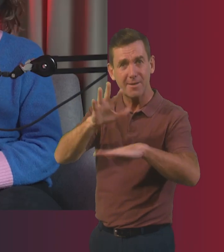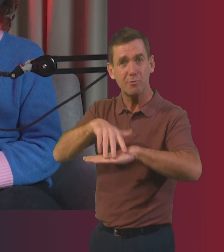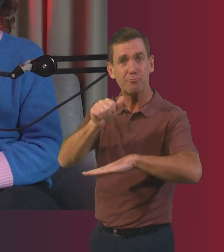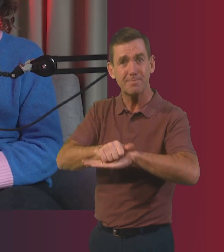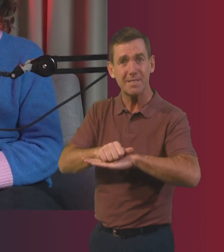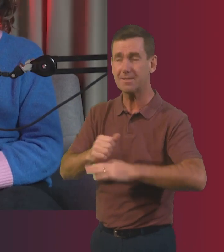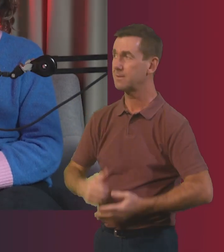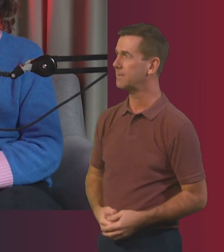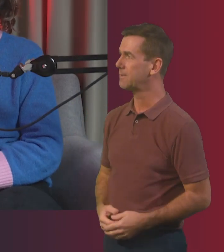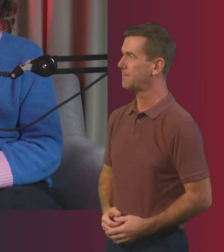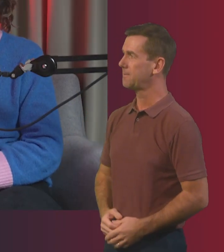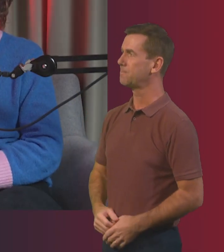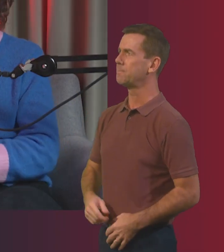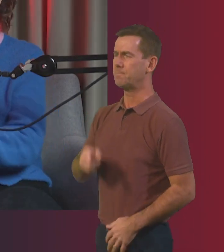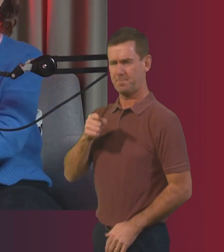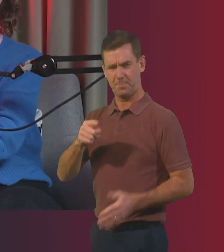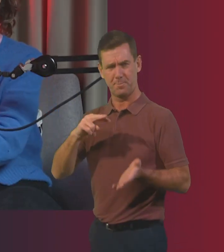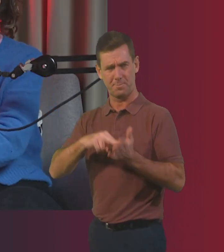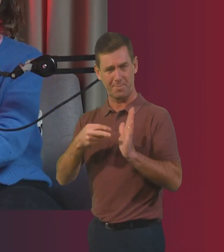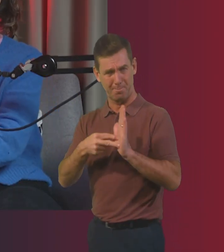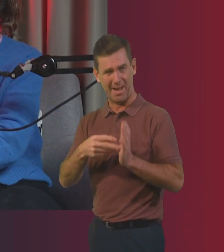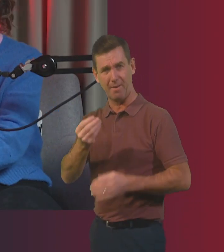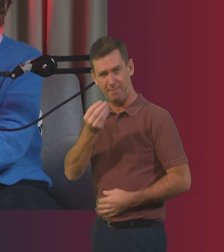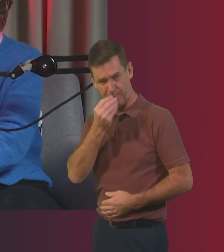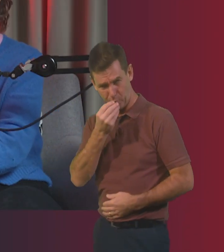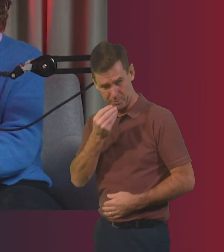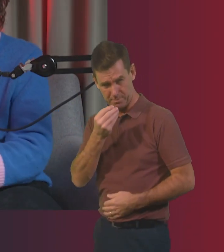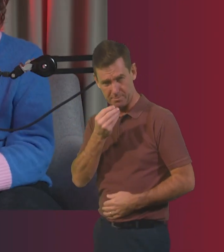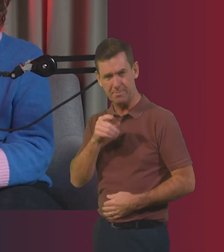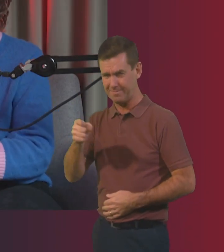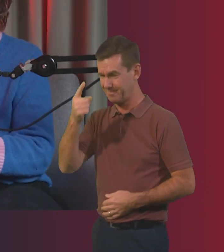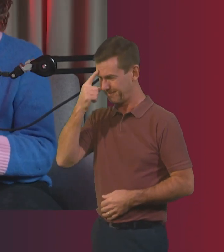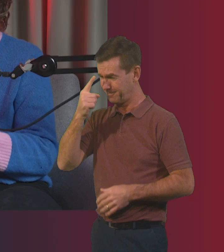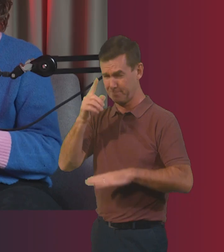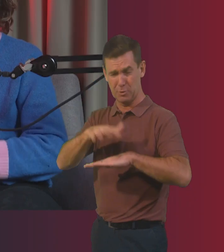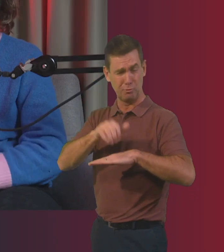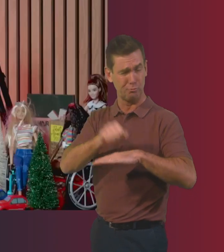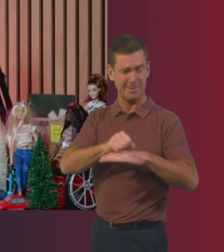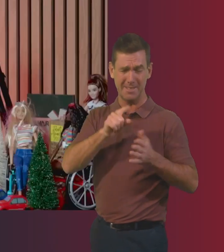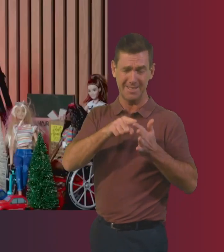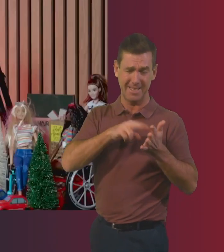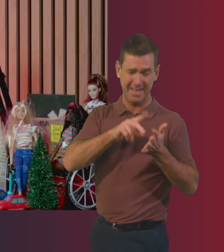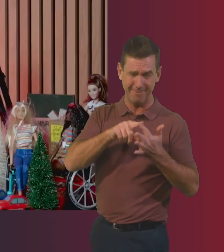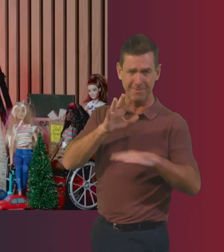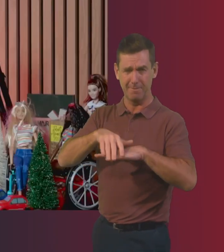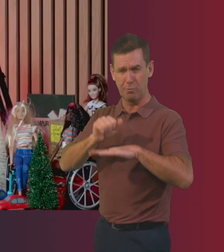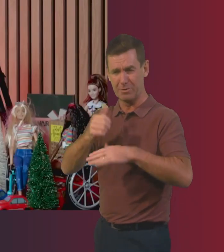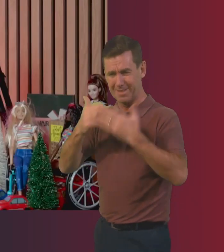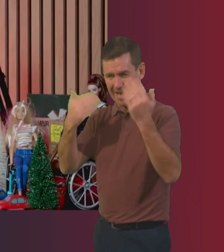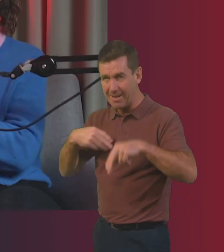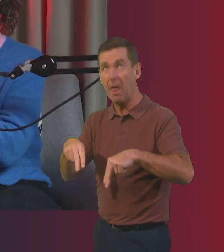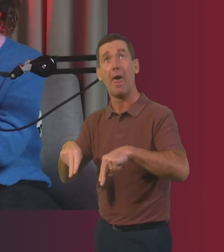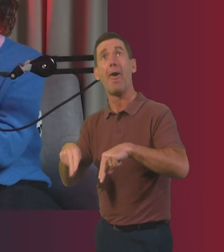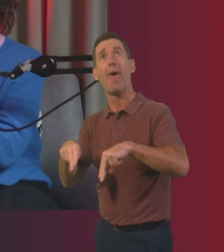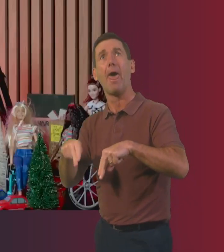Christmas? Food. Of course. She's going to be following us around the kitchen all day, Christmas Day, Christmas Eve, food prep. And what is his favourite